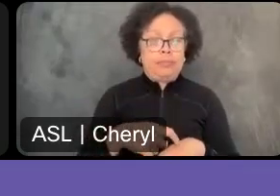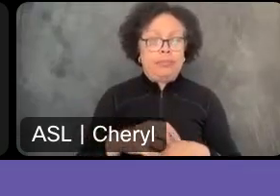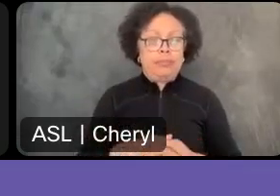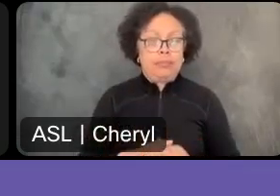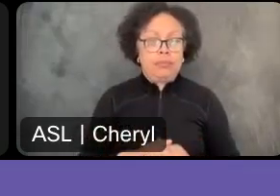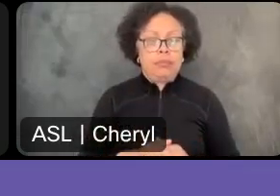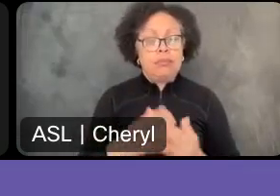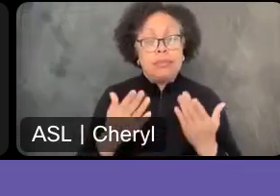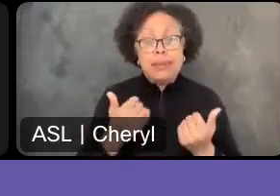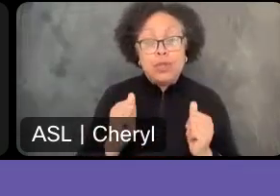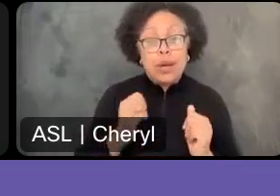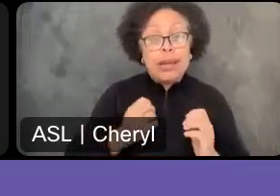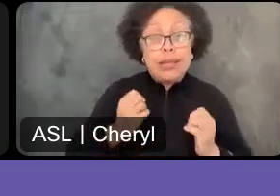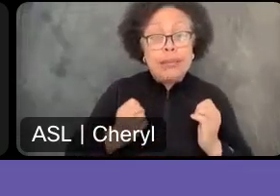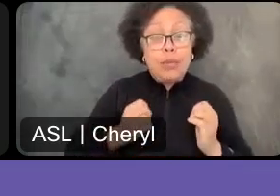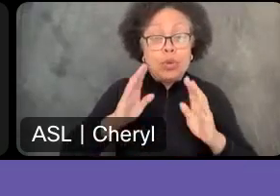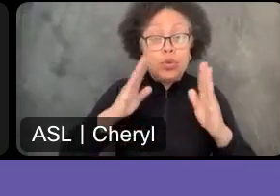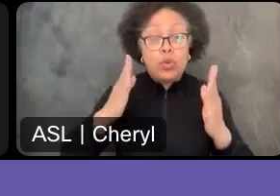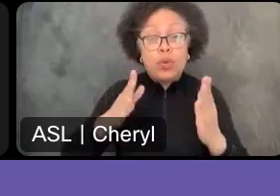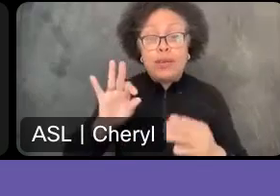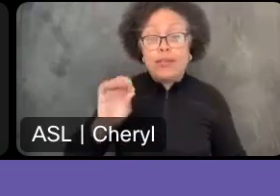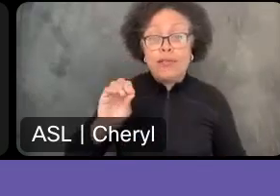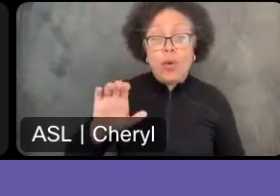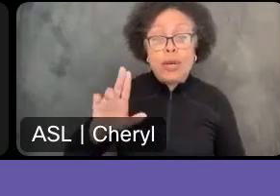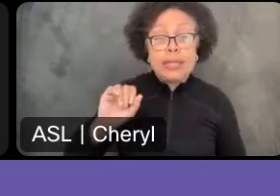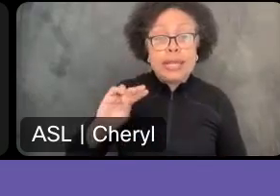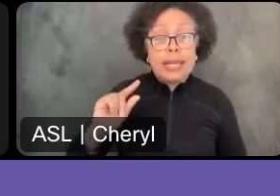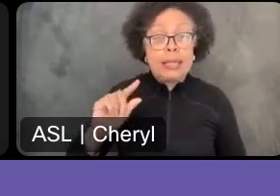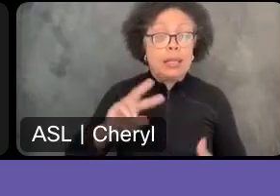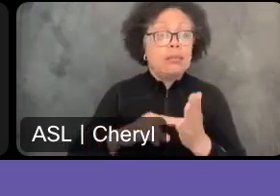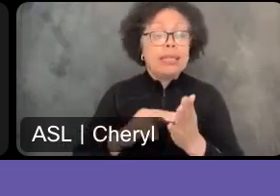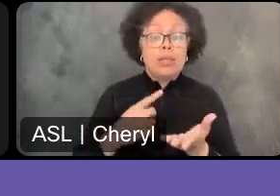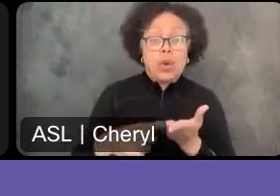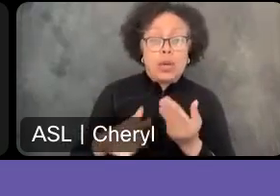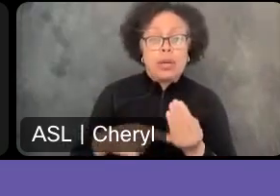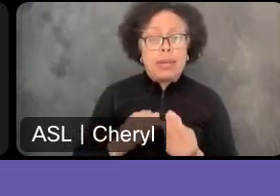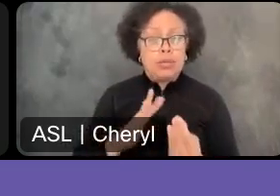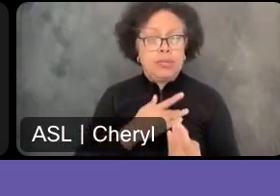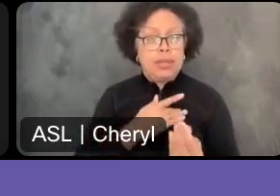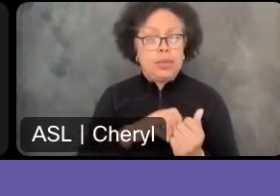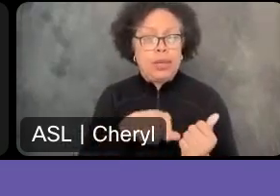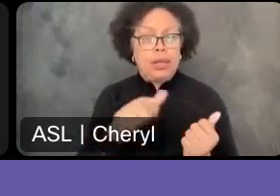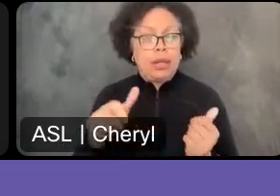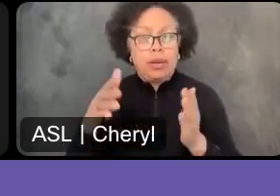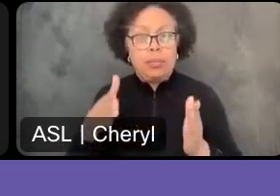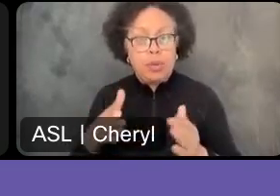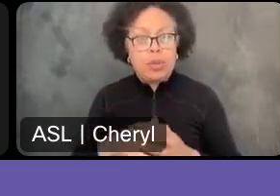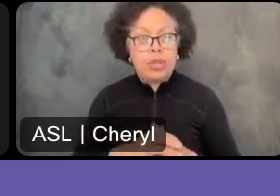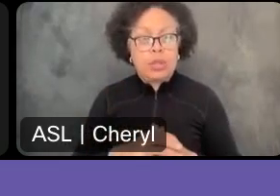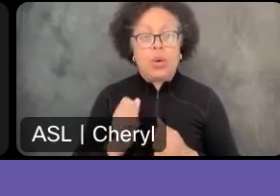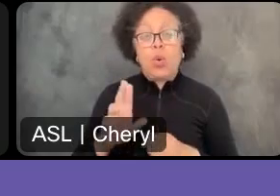You might try emotional focusing, such as talking about your feelings with another person or using